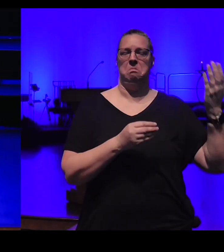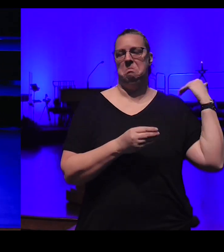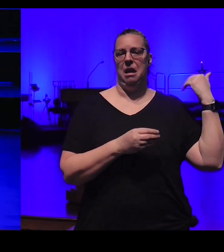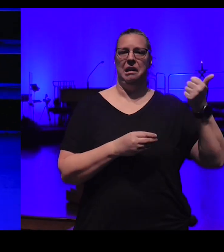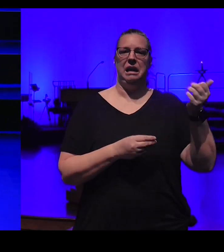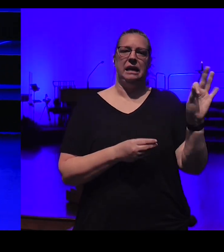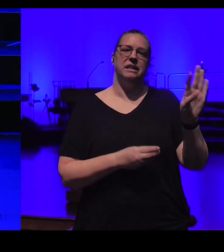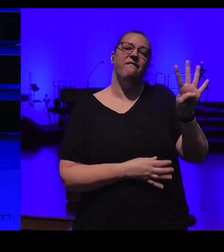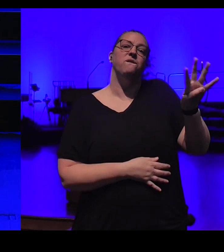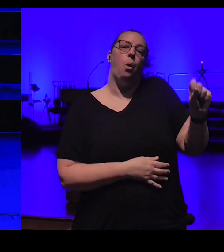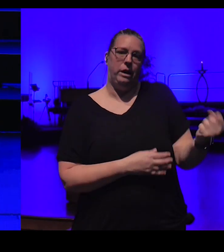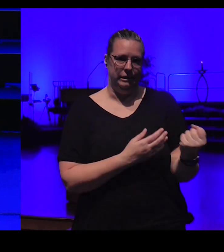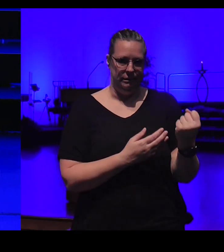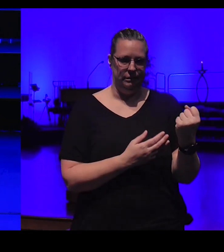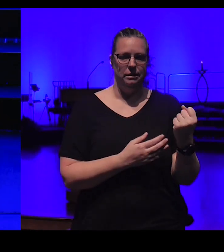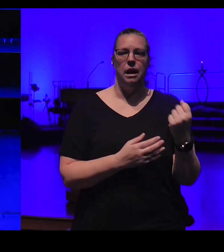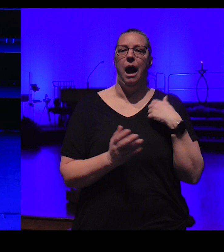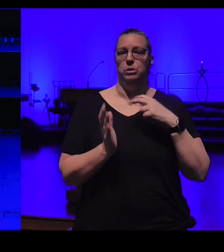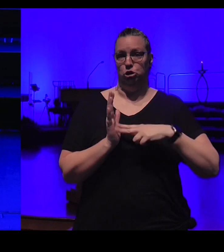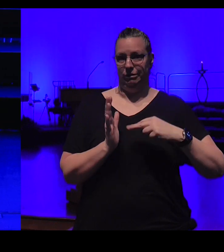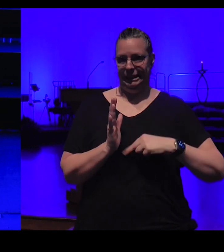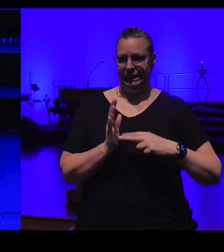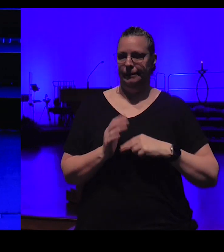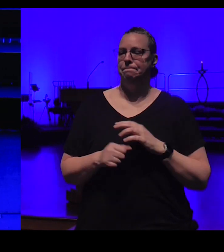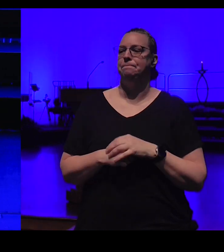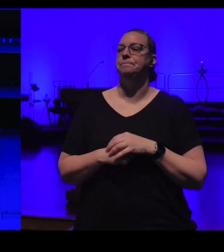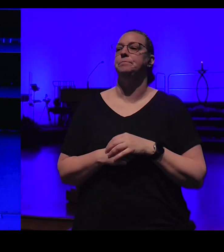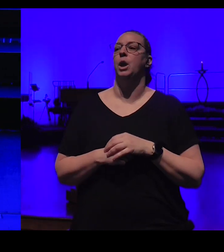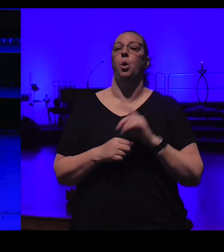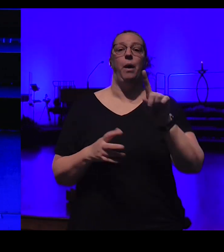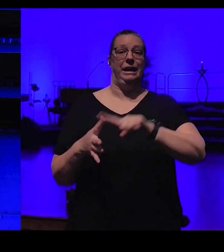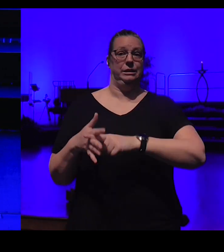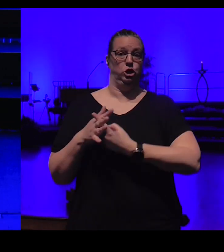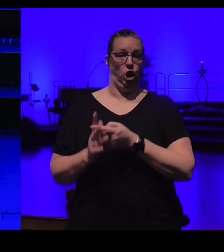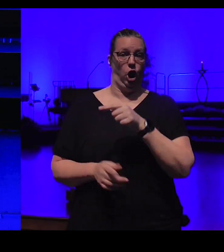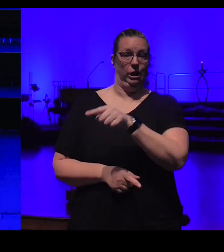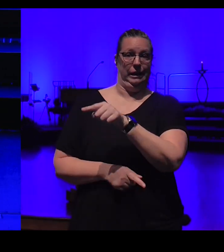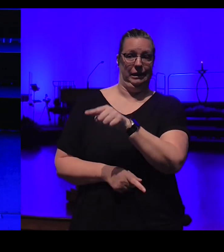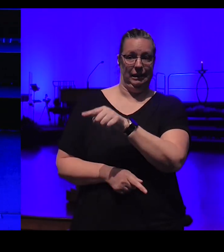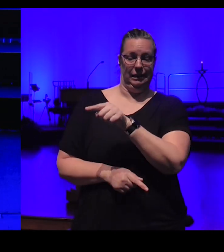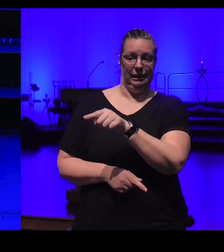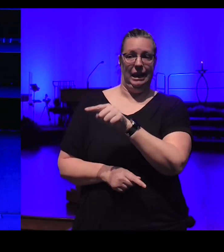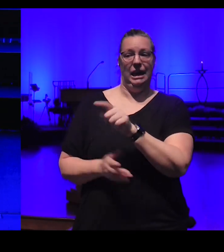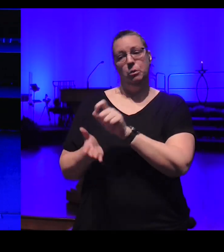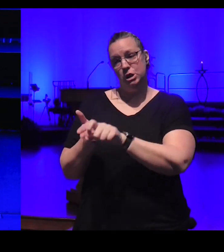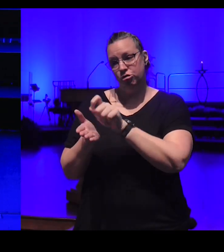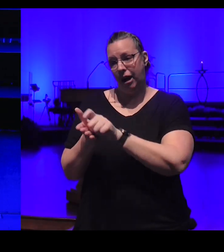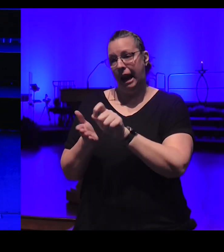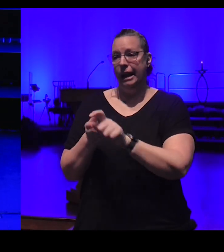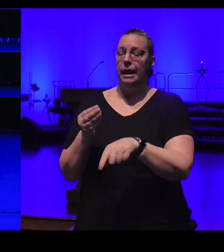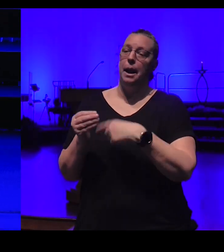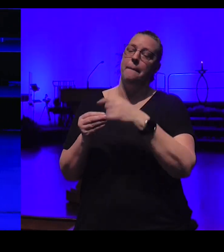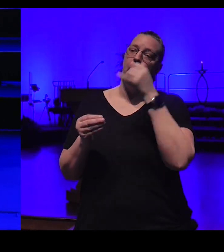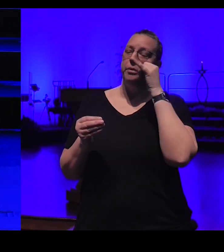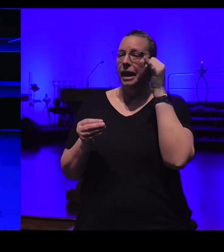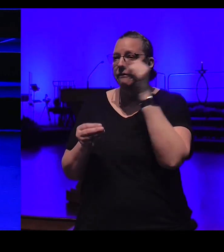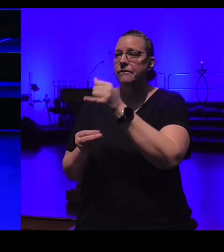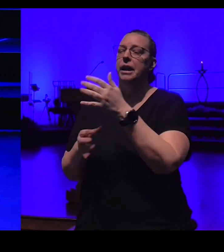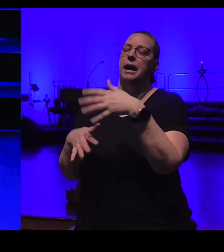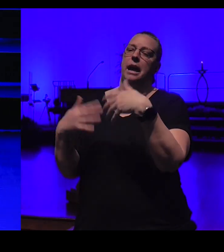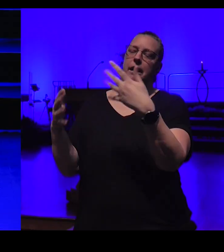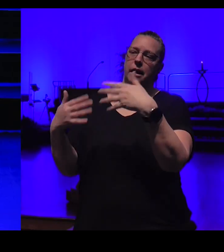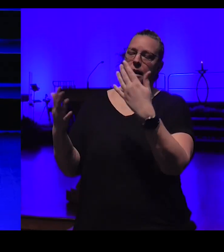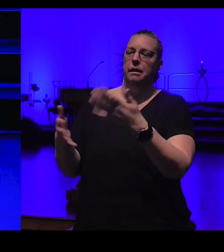was reading in that book, when he first started out crafting and writing about the Infinite Way, and he was getting